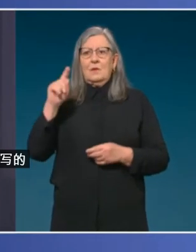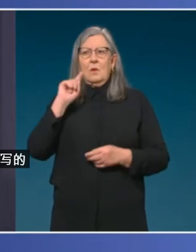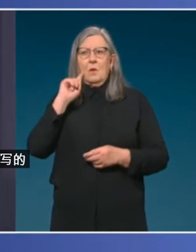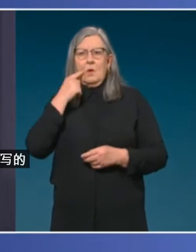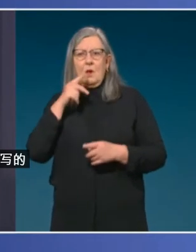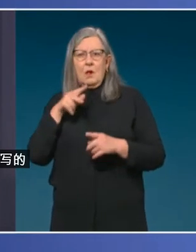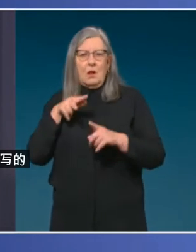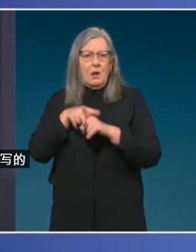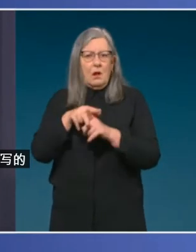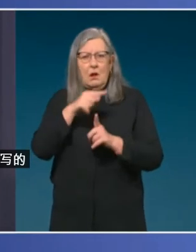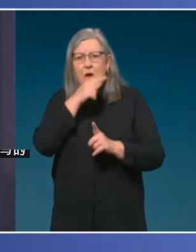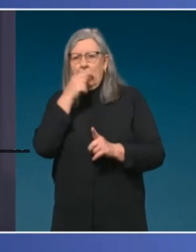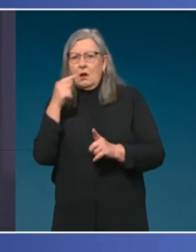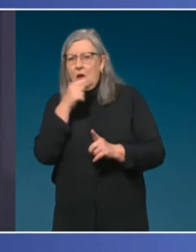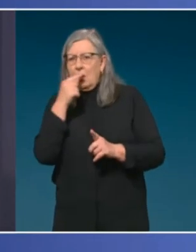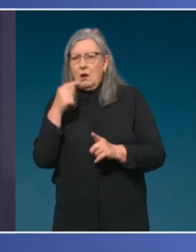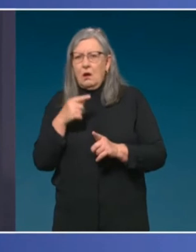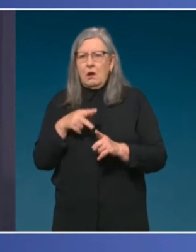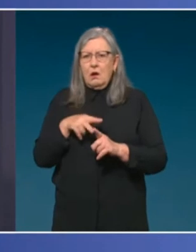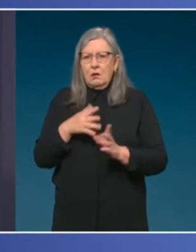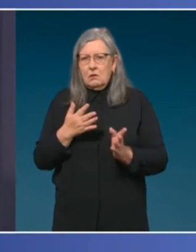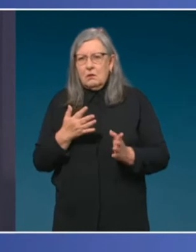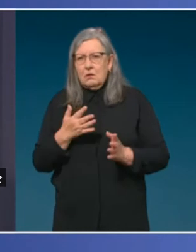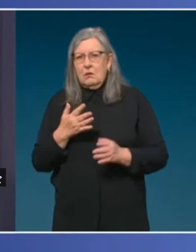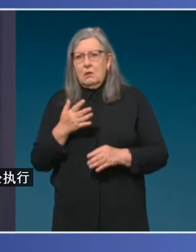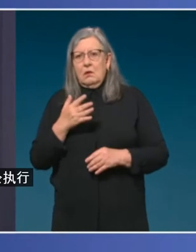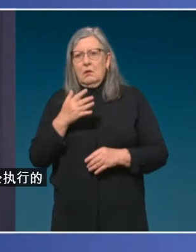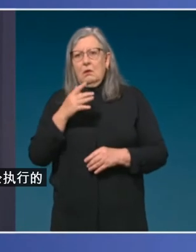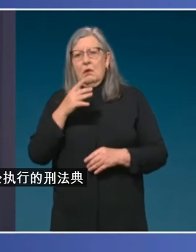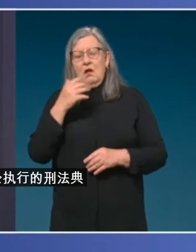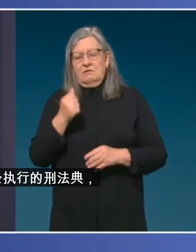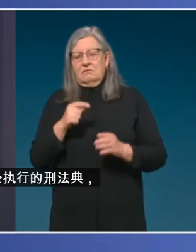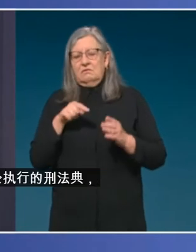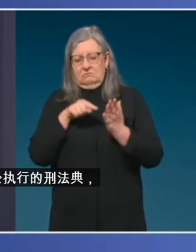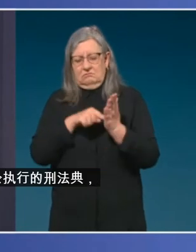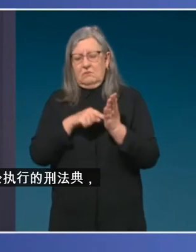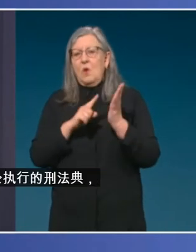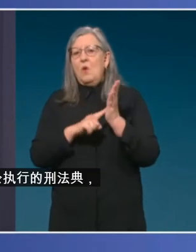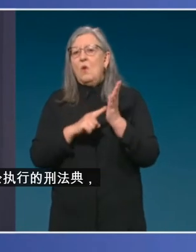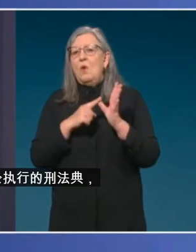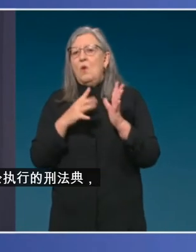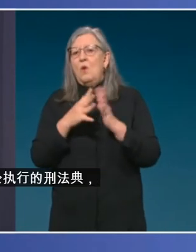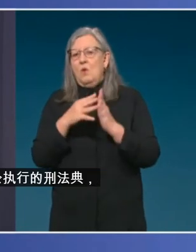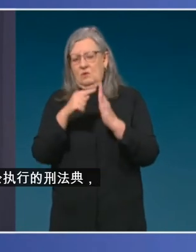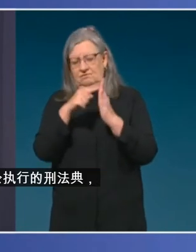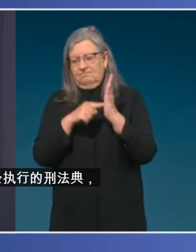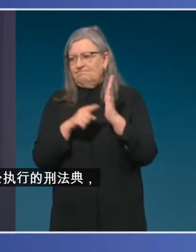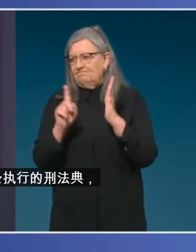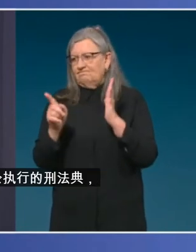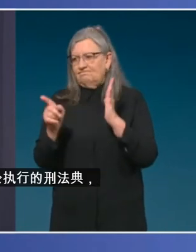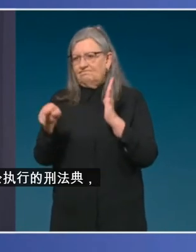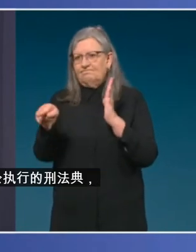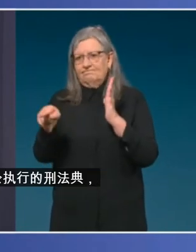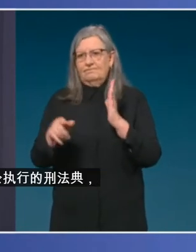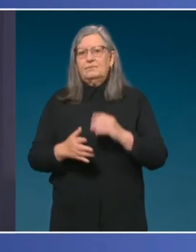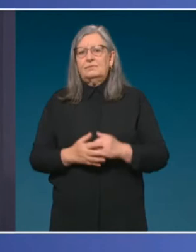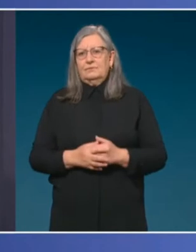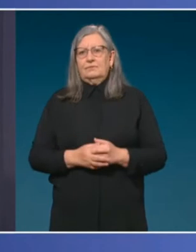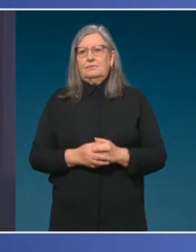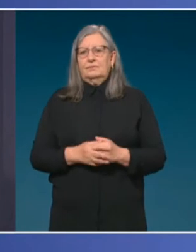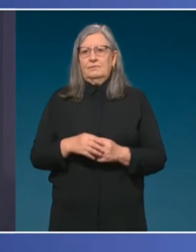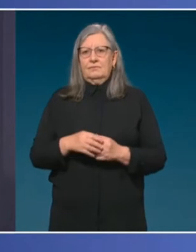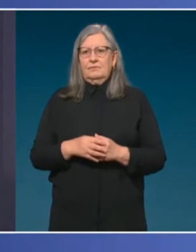potentially there are offences under the criminal code that may well be enforced should they be determined to